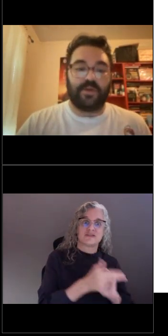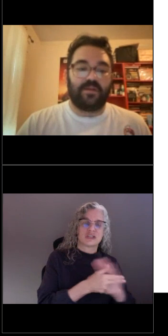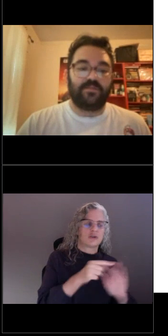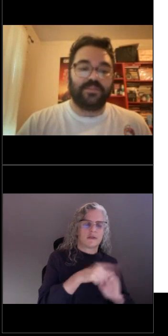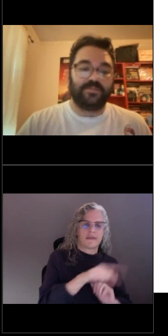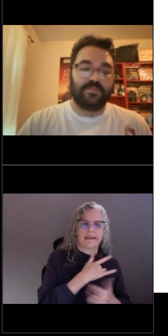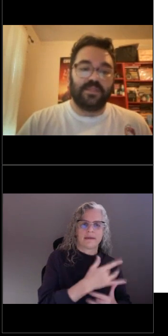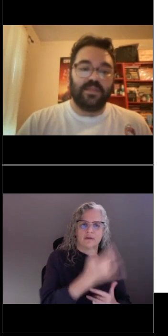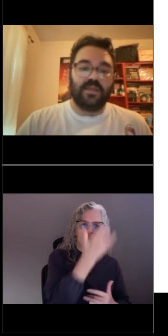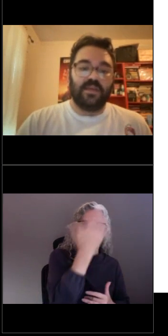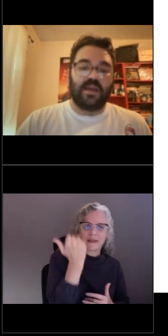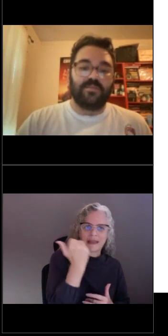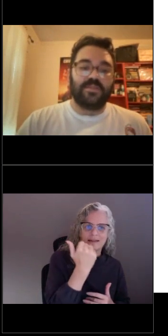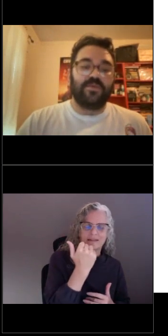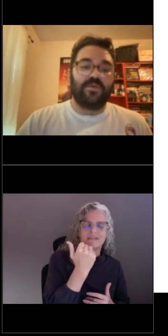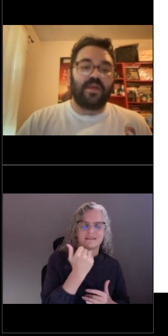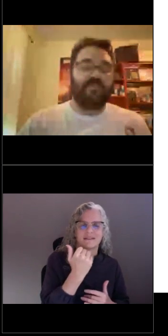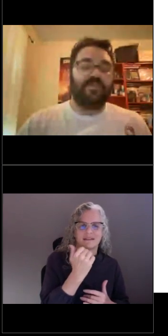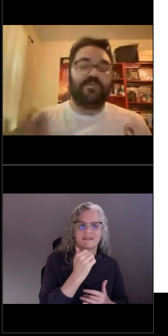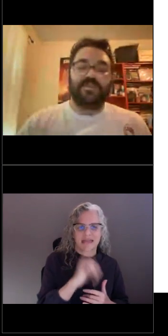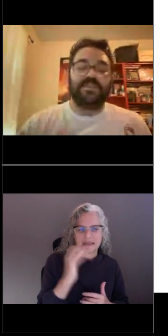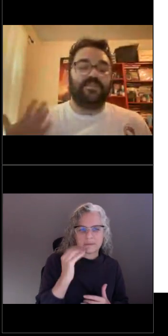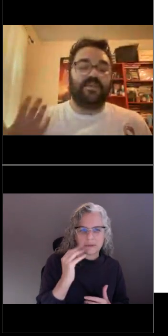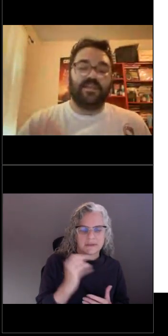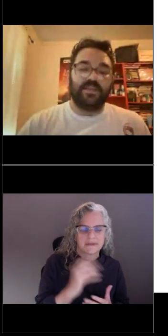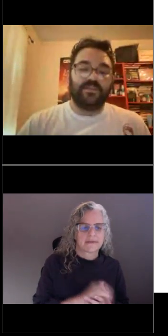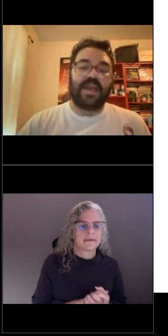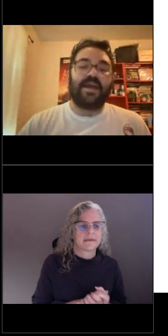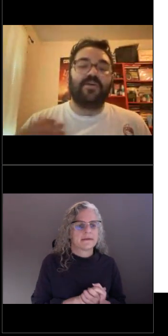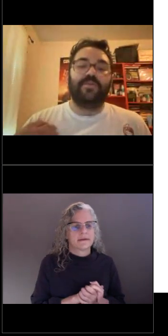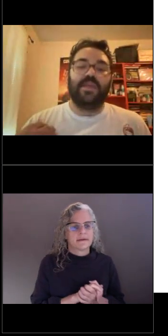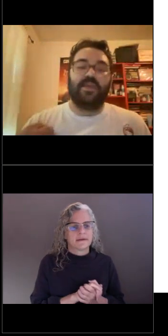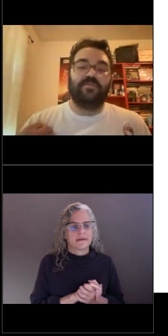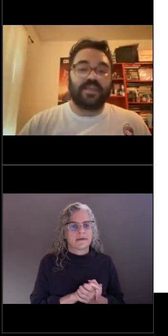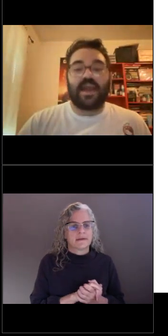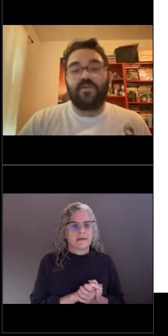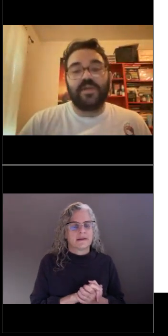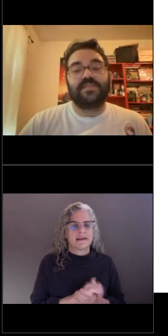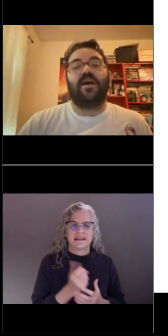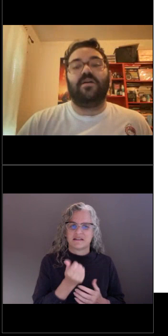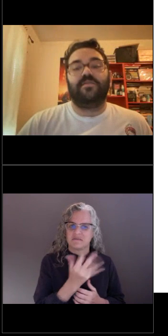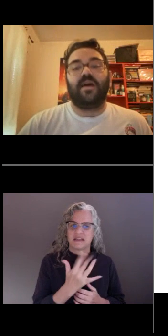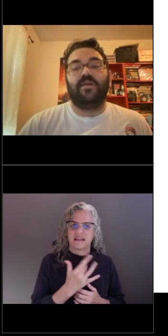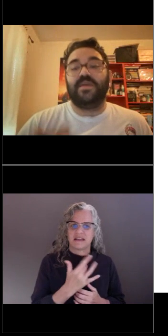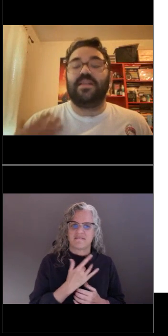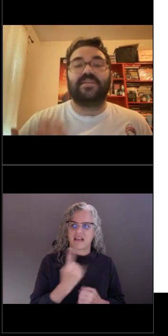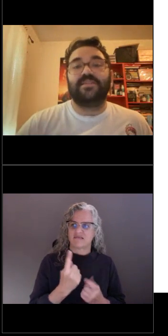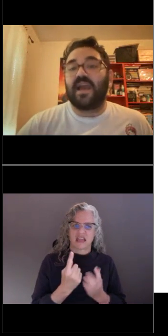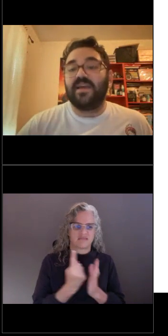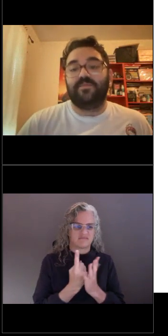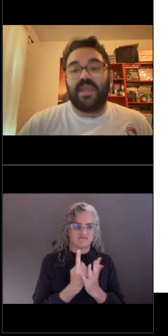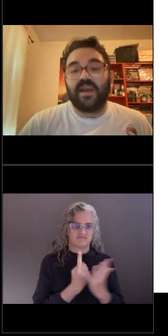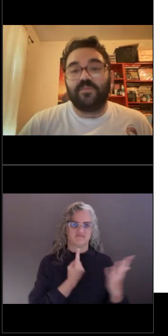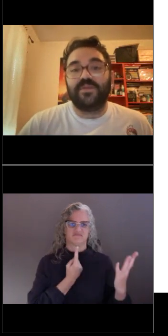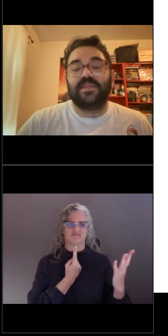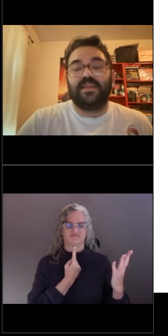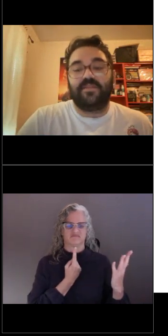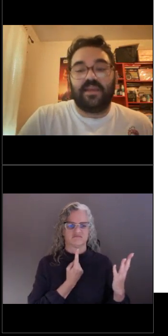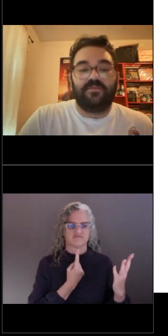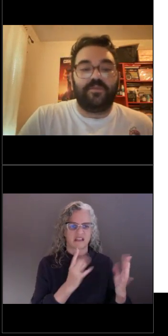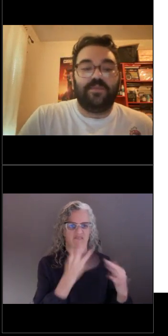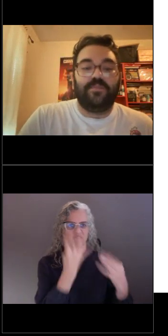their pronouns. So there were a lot of references to feeling singled out, being forced to out oneself. The class size and makeup